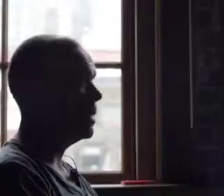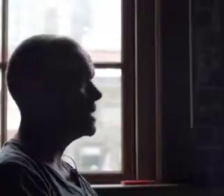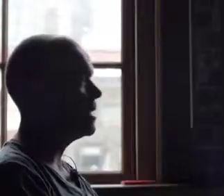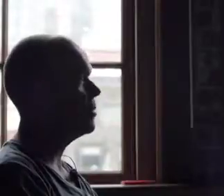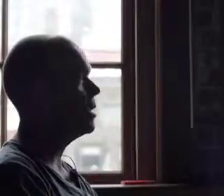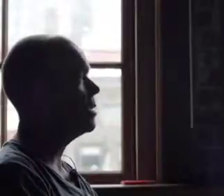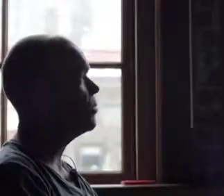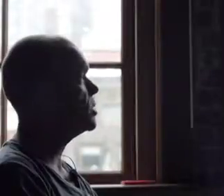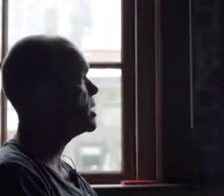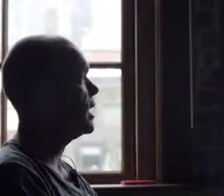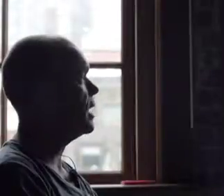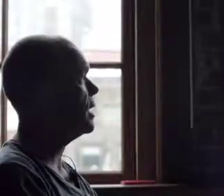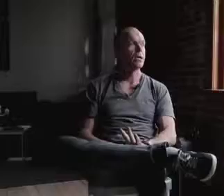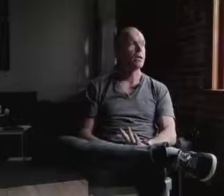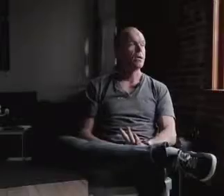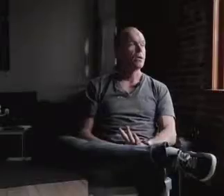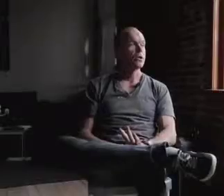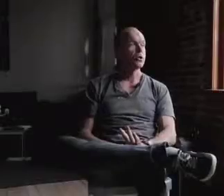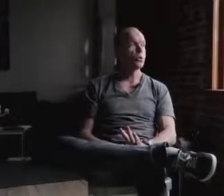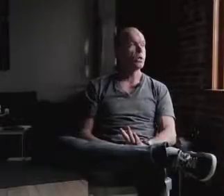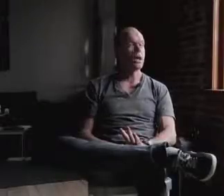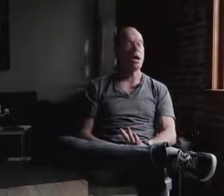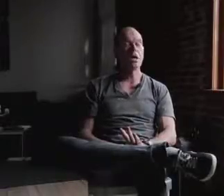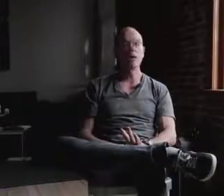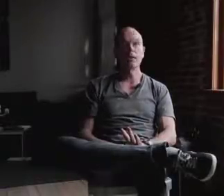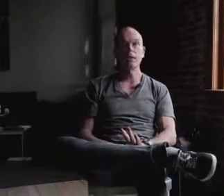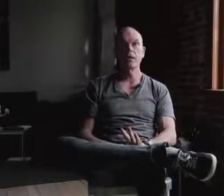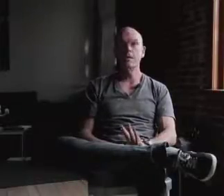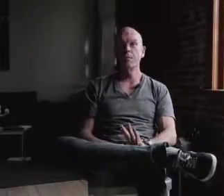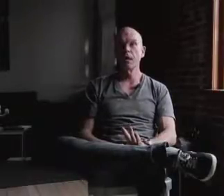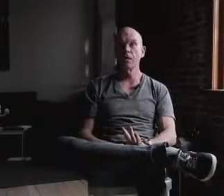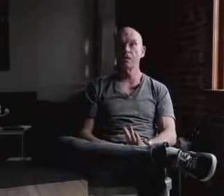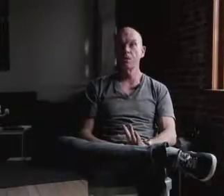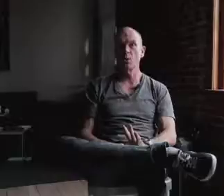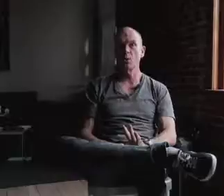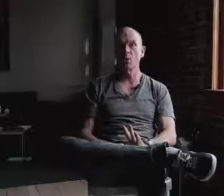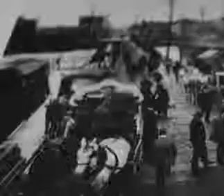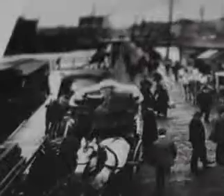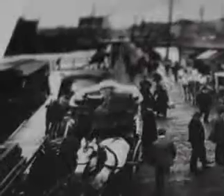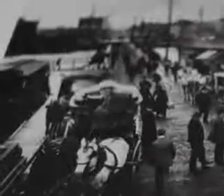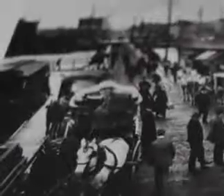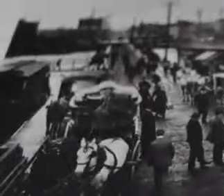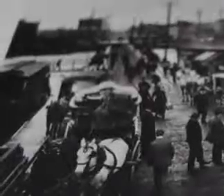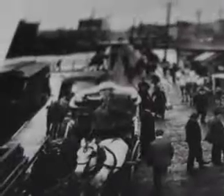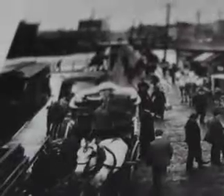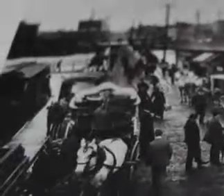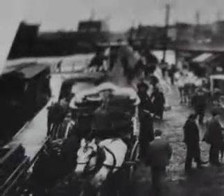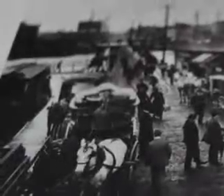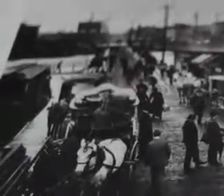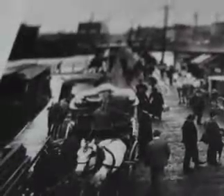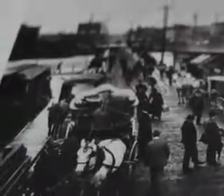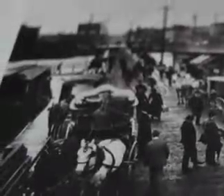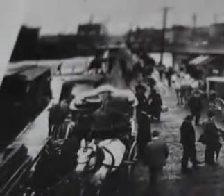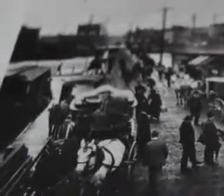upon a time, it was a sort of like a hardware and supply store. This would be in